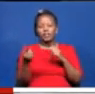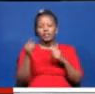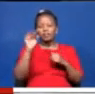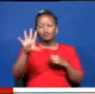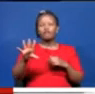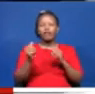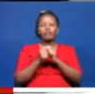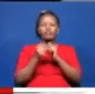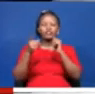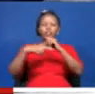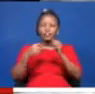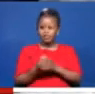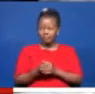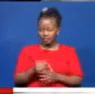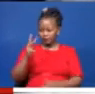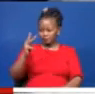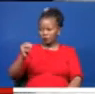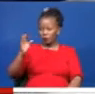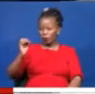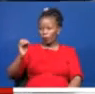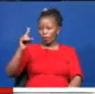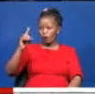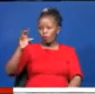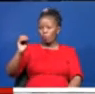68,516. Molo has